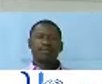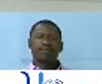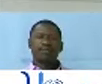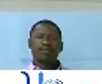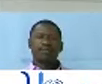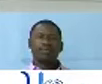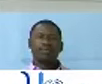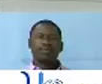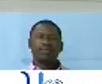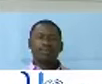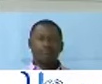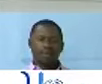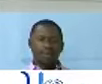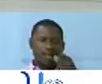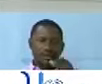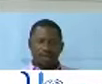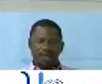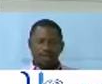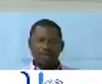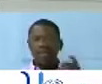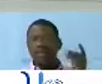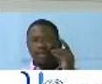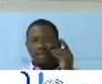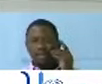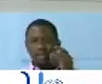There is a letter dated 7th January.